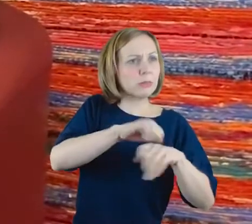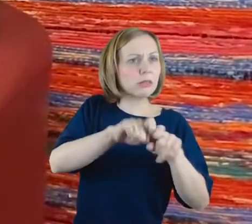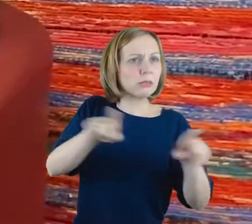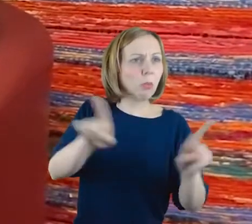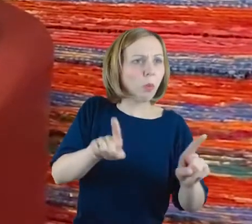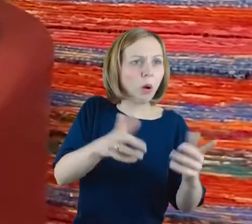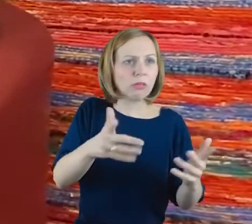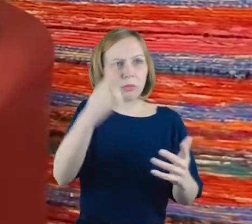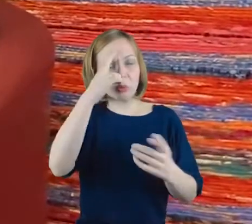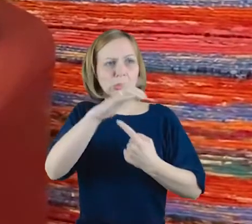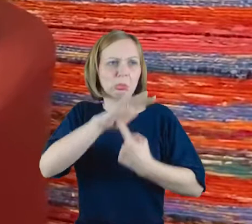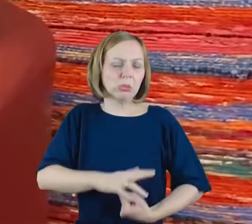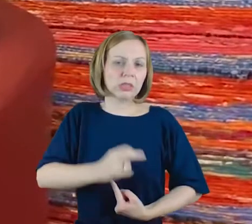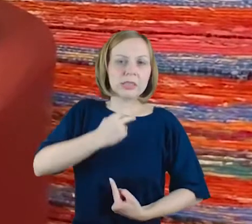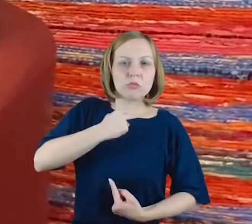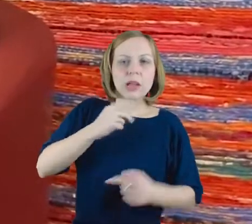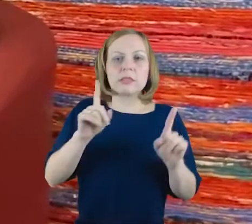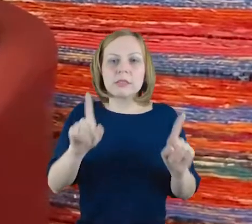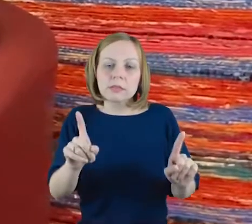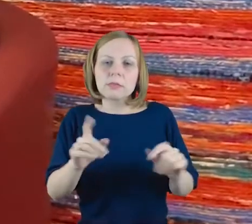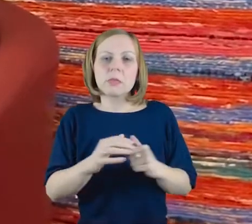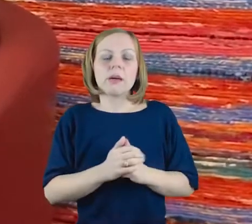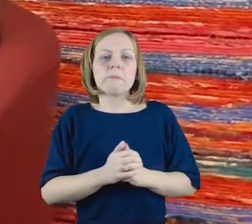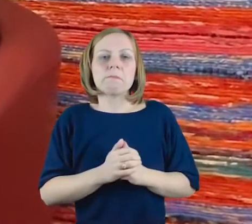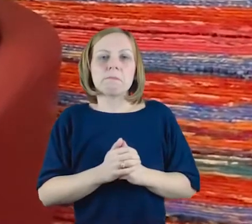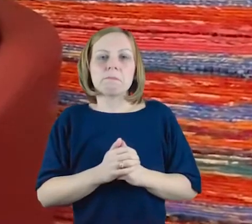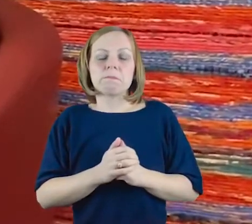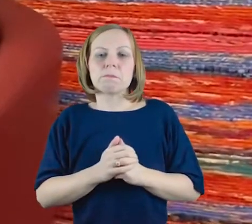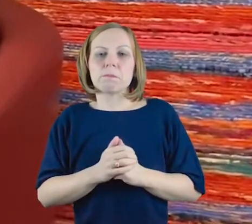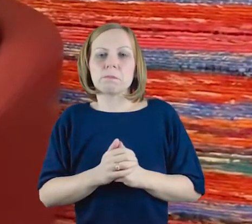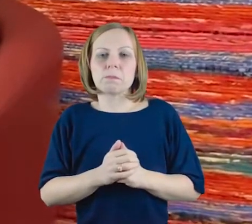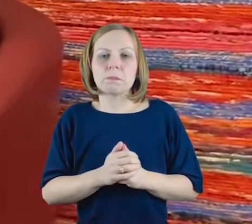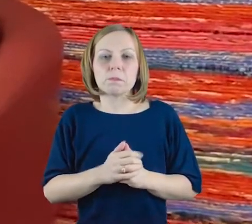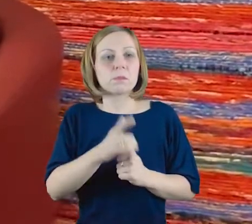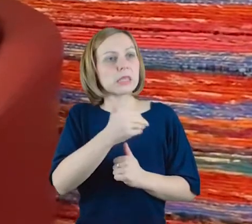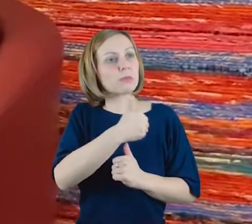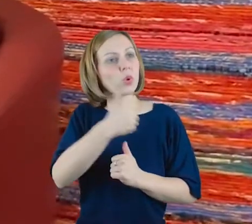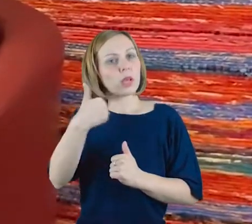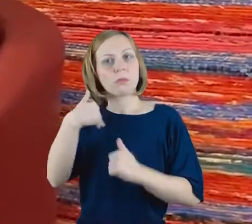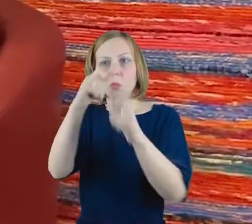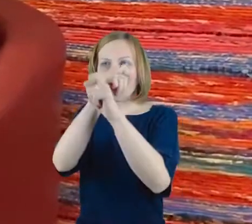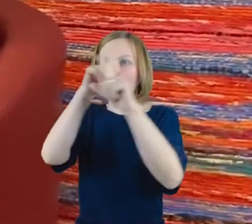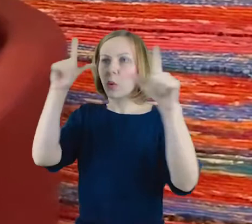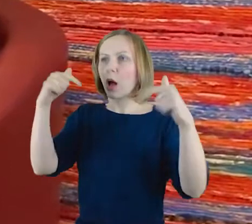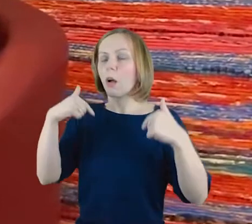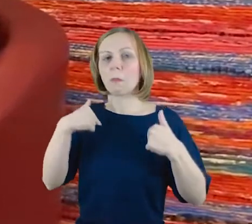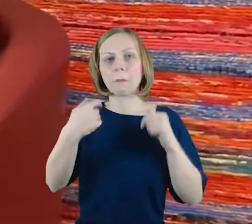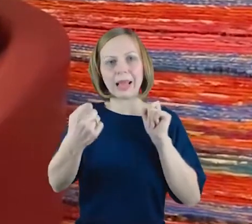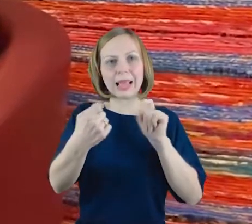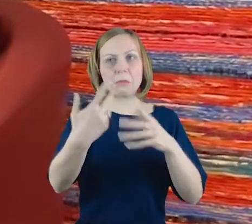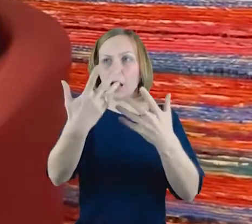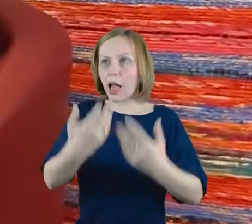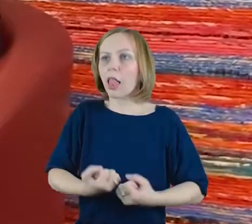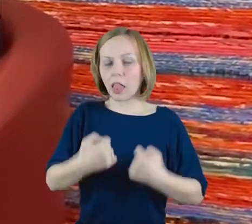be, you know, a bit depressing, so to speak. But I mean, this morning when I woke up, I received an email